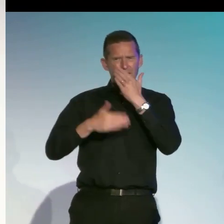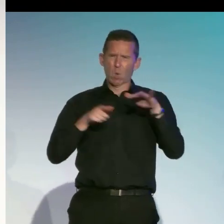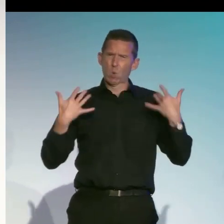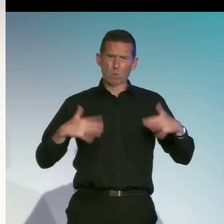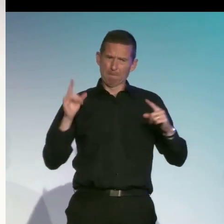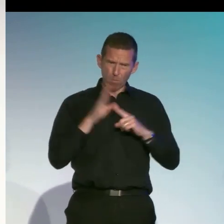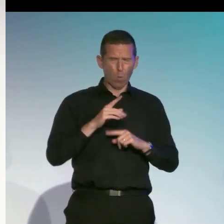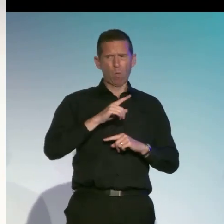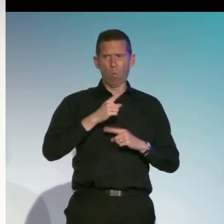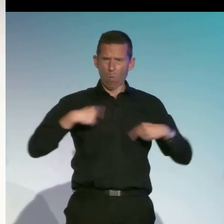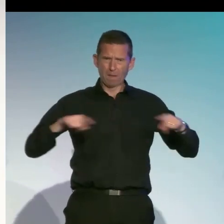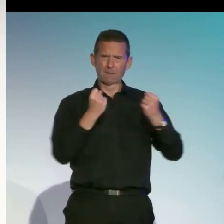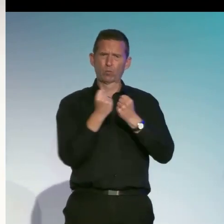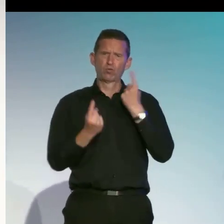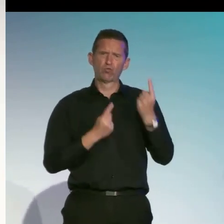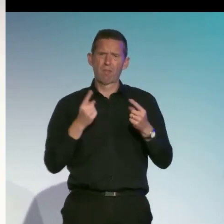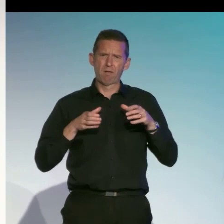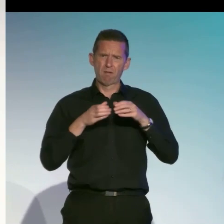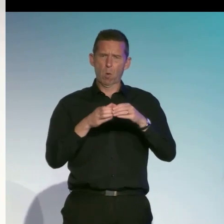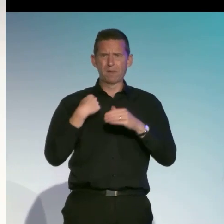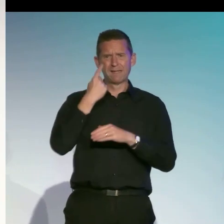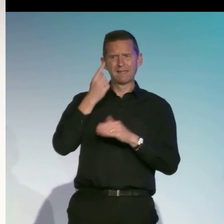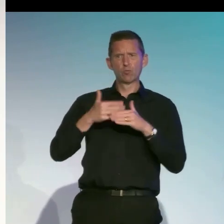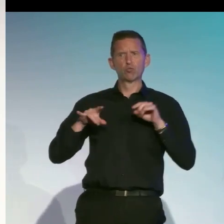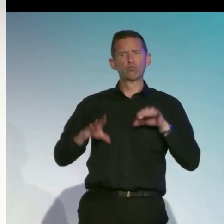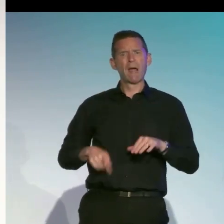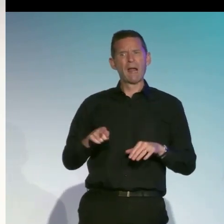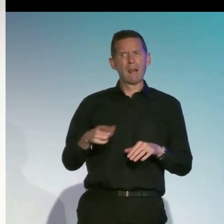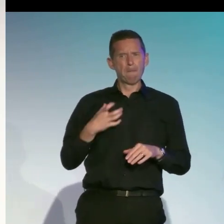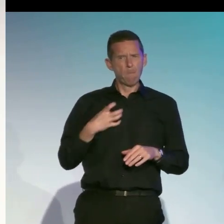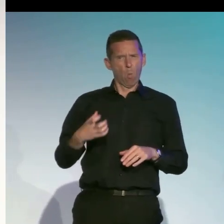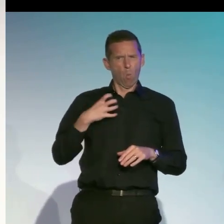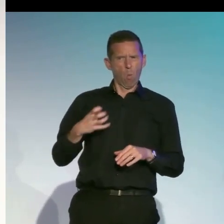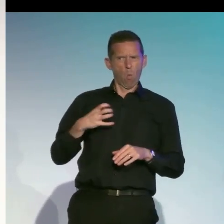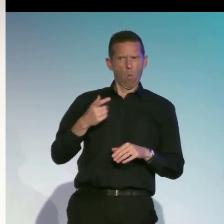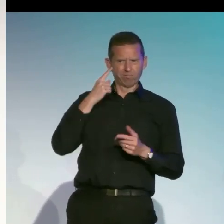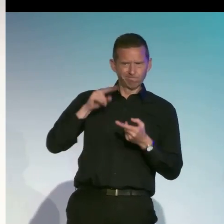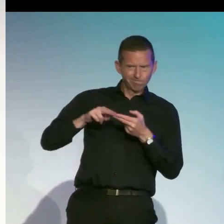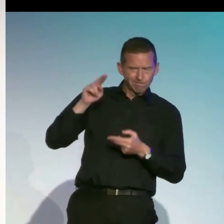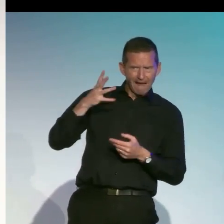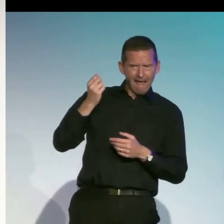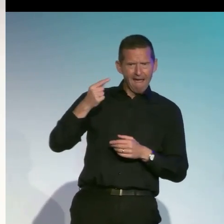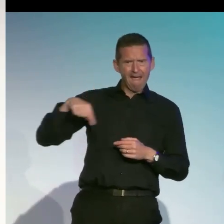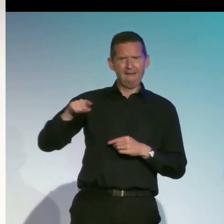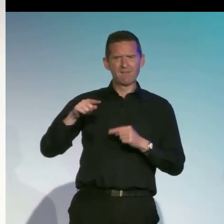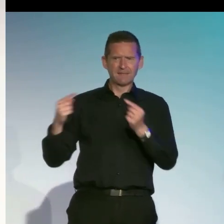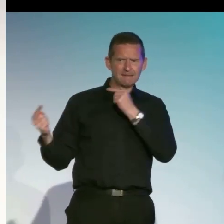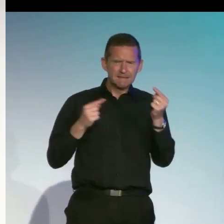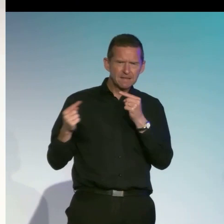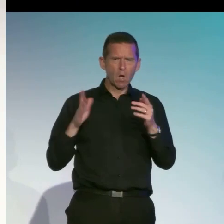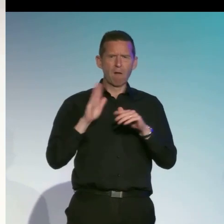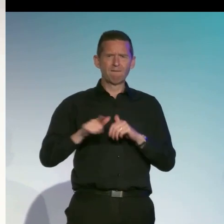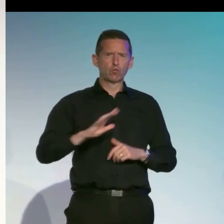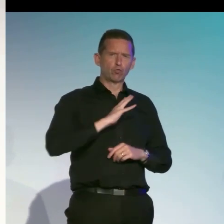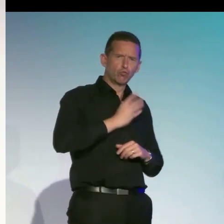ever. Here in Australia, we are seeing the increasing kind of polarization of issues relating to, say,